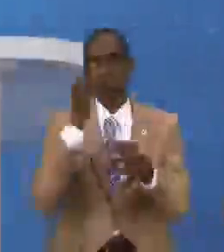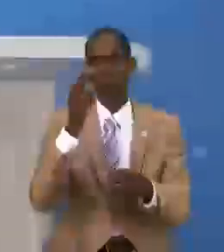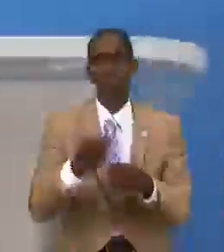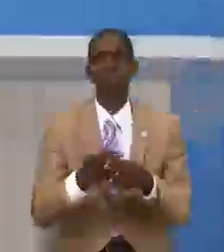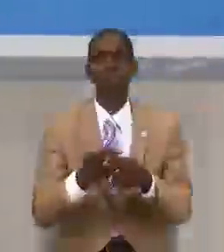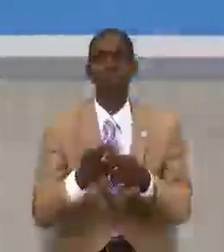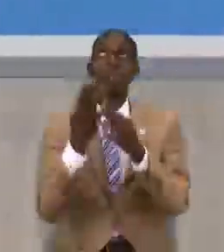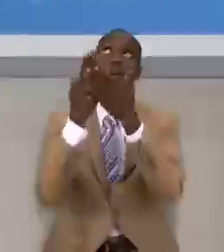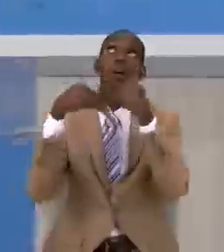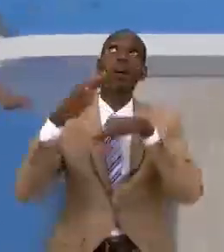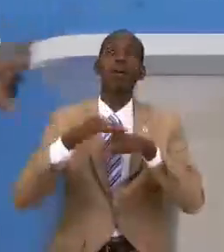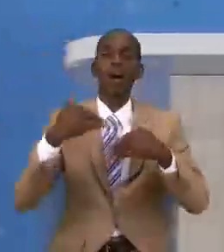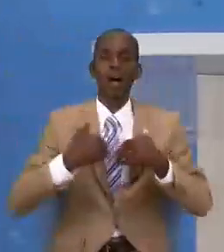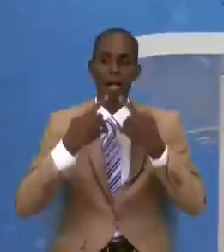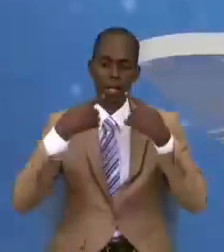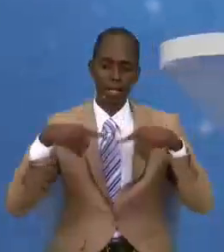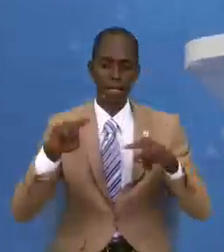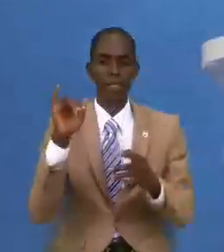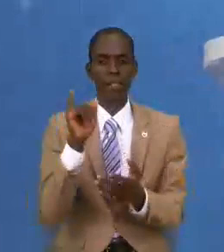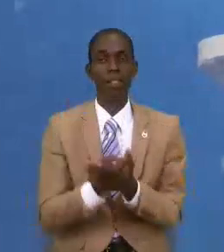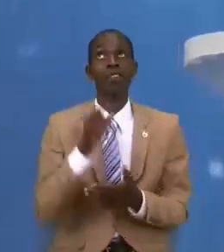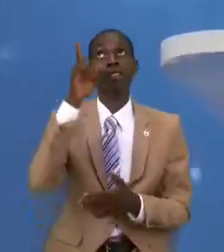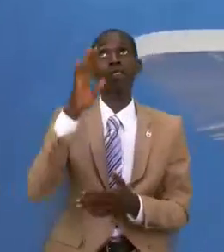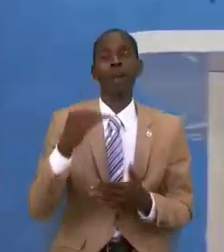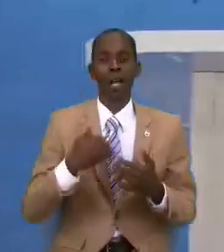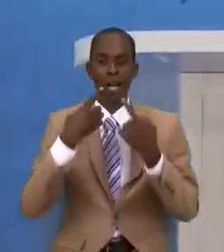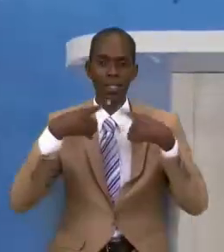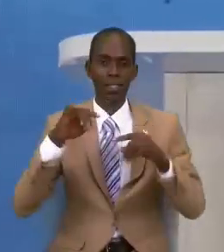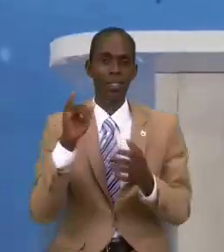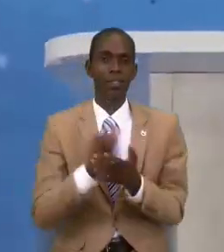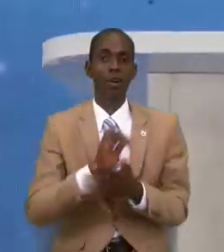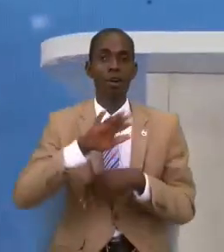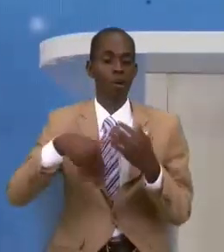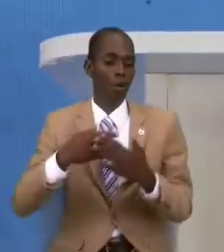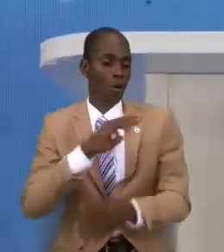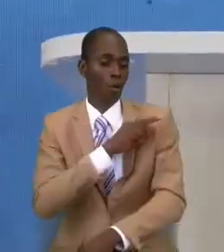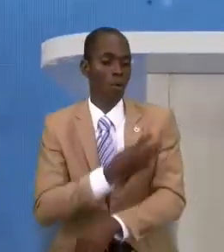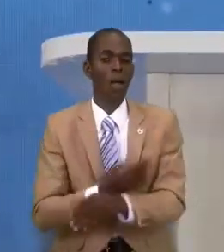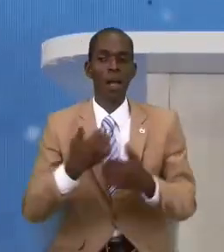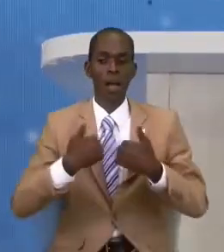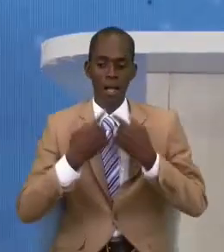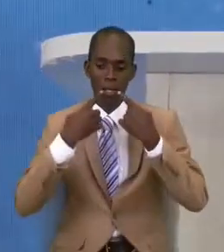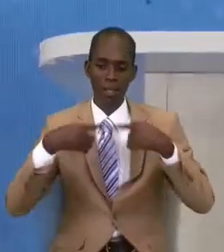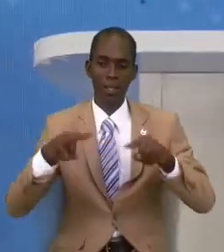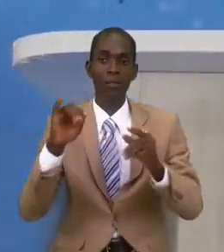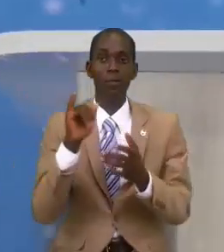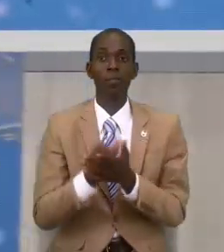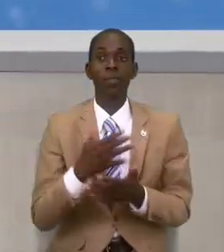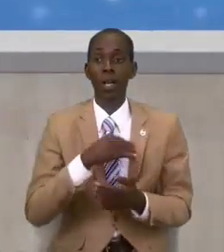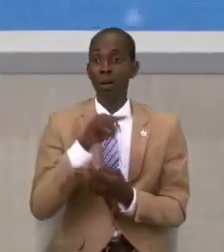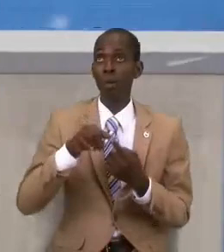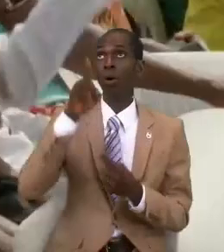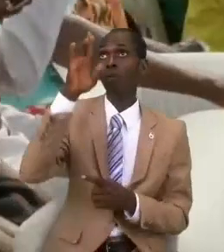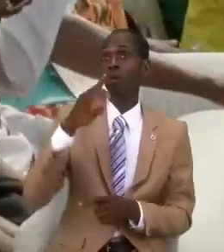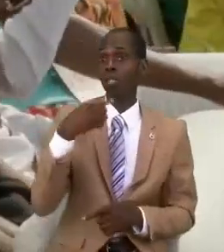declared that. The Almighty has declared that. And when God says, this is what he will do, that is what he will